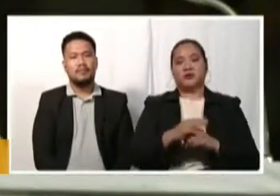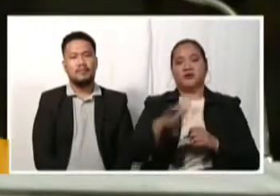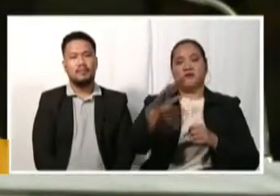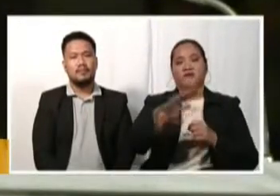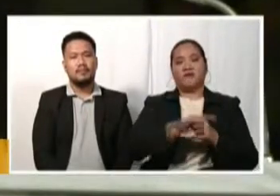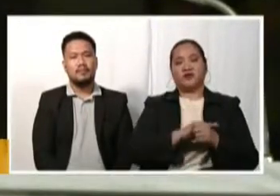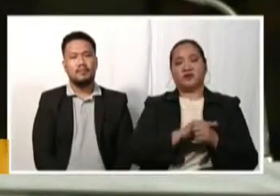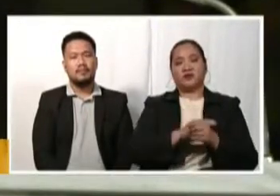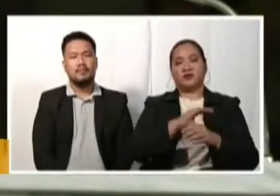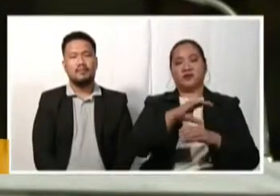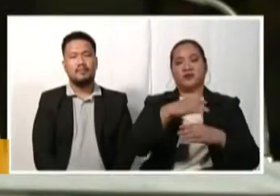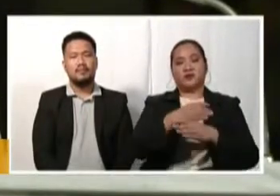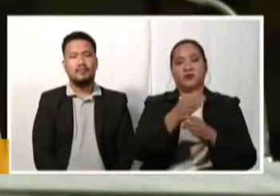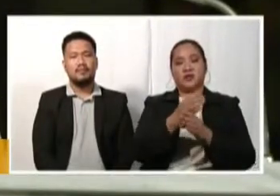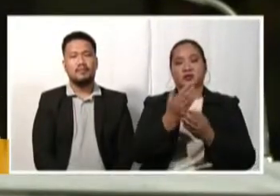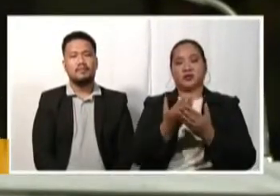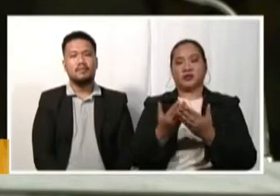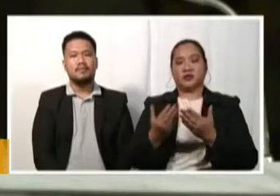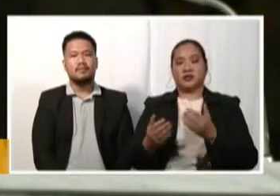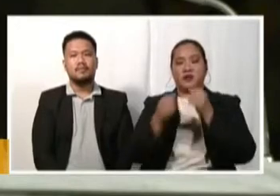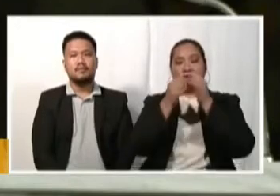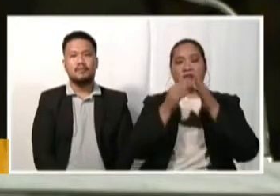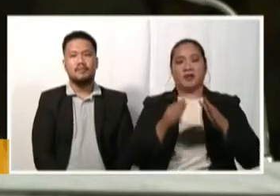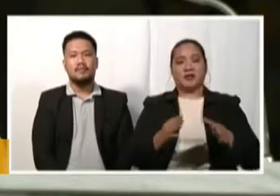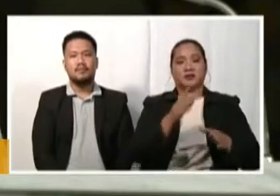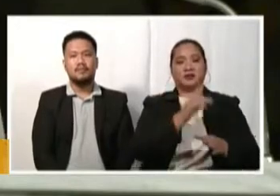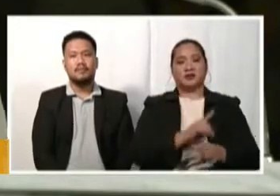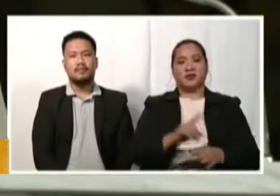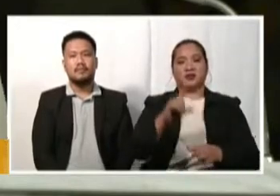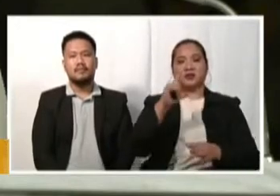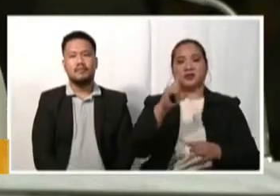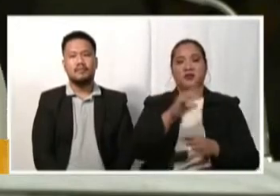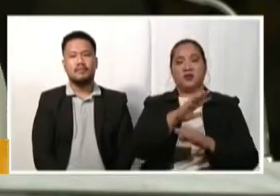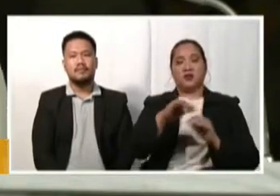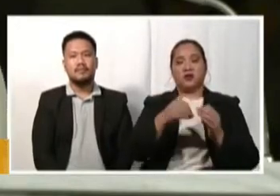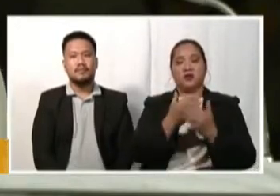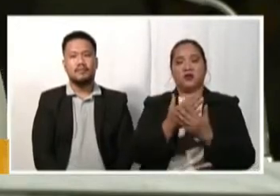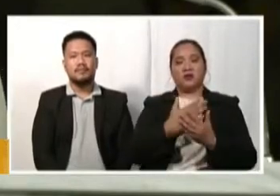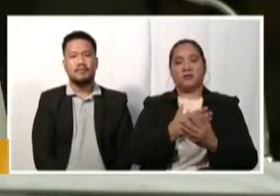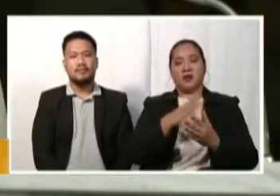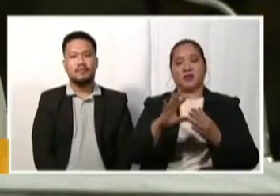of your creatures. Bless the Lord, O my soul.